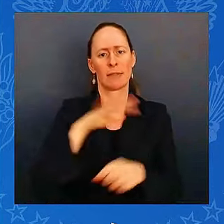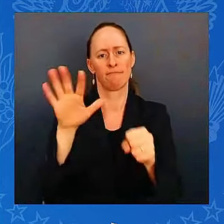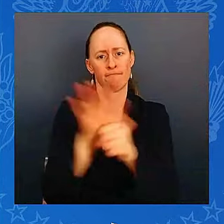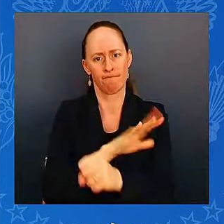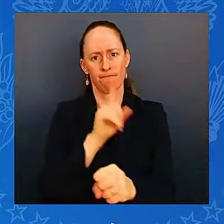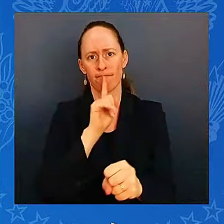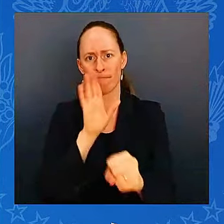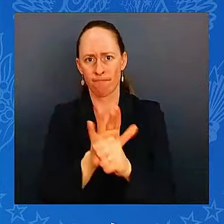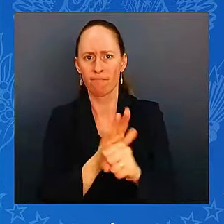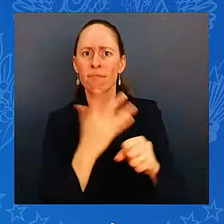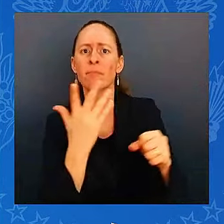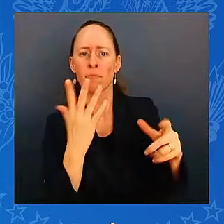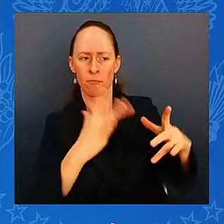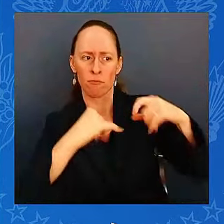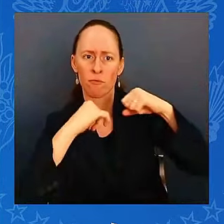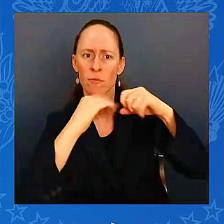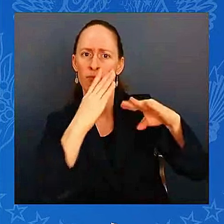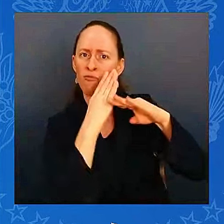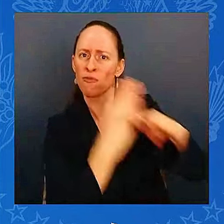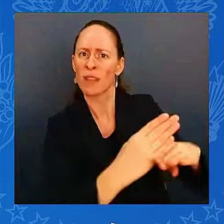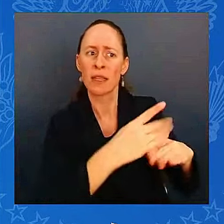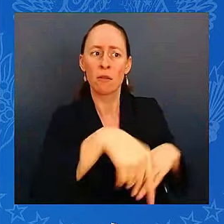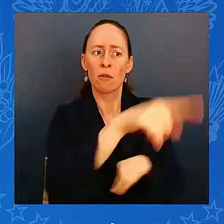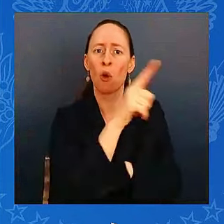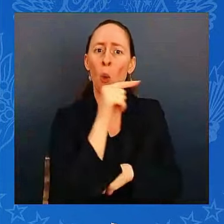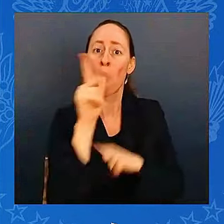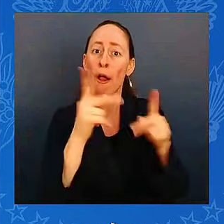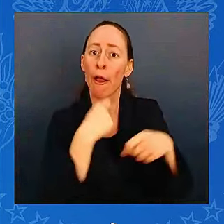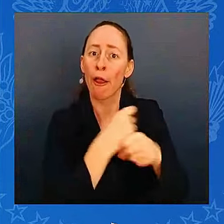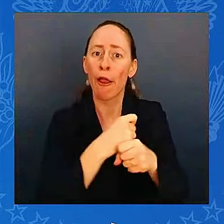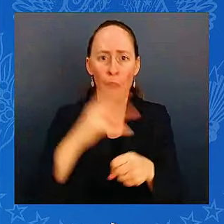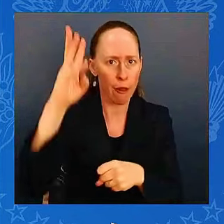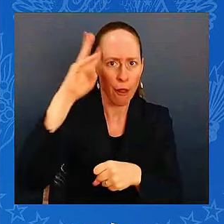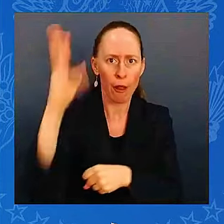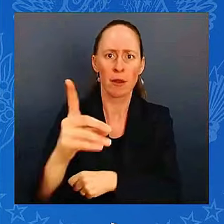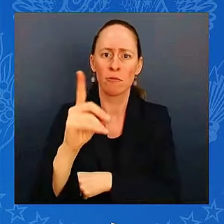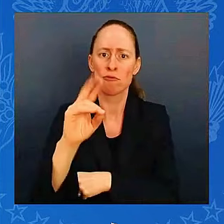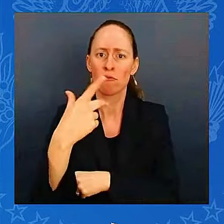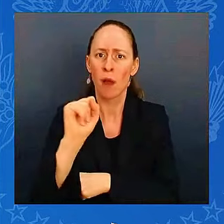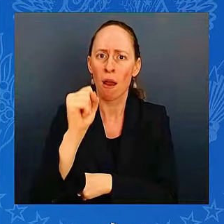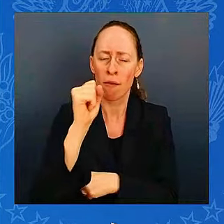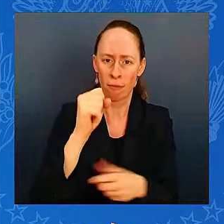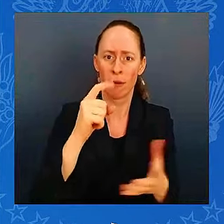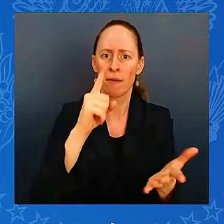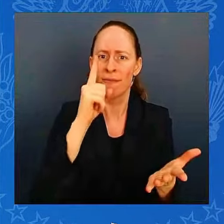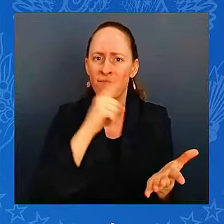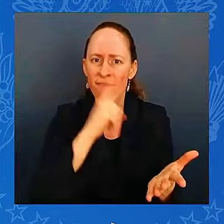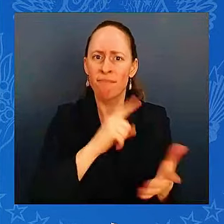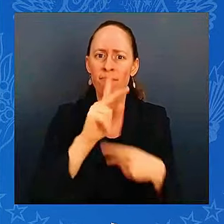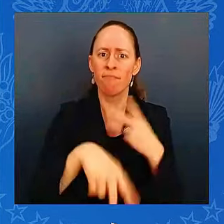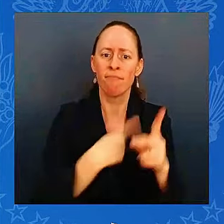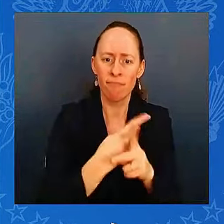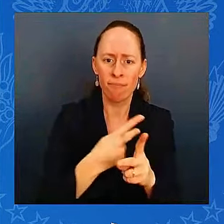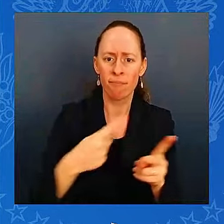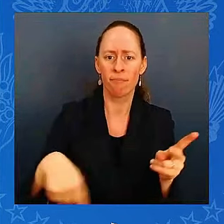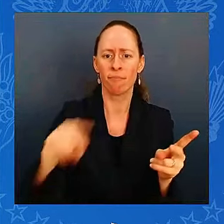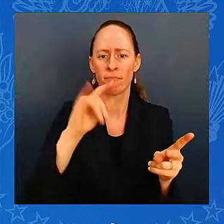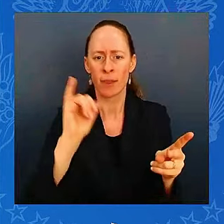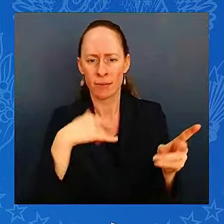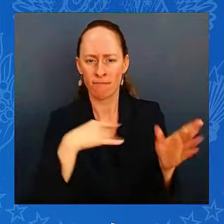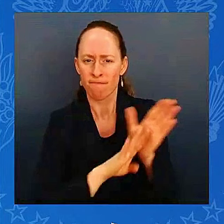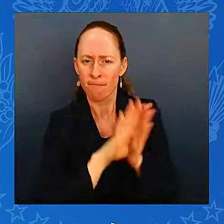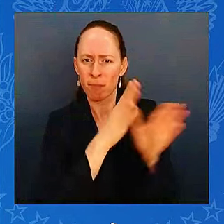against the diverted misuse of fentanyl and other synthetic opioids. We have devised